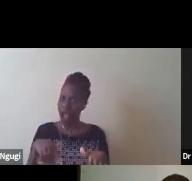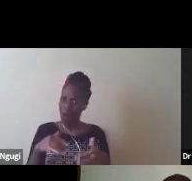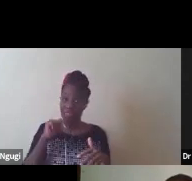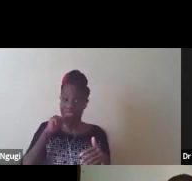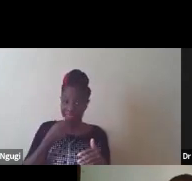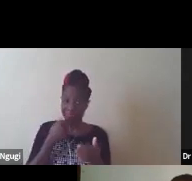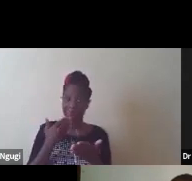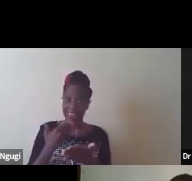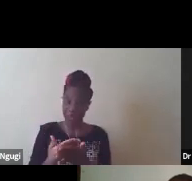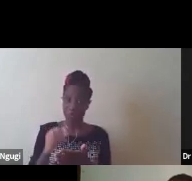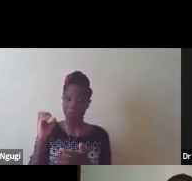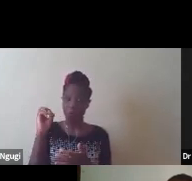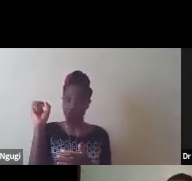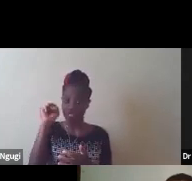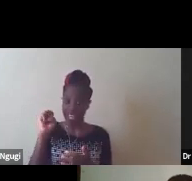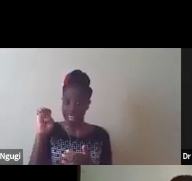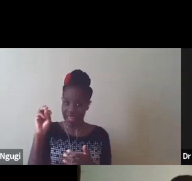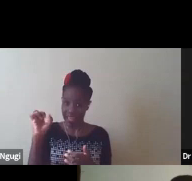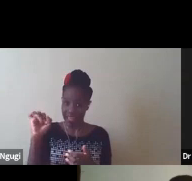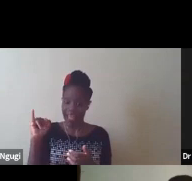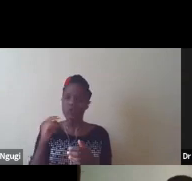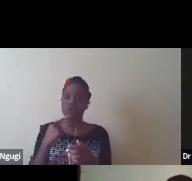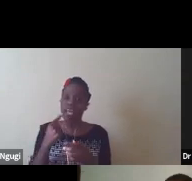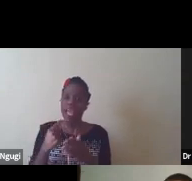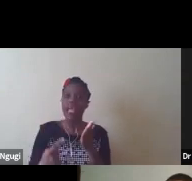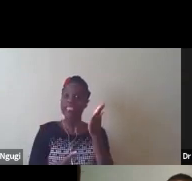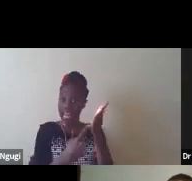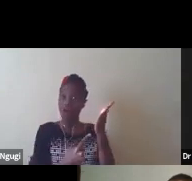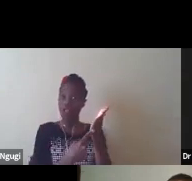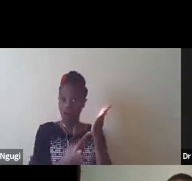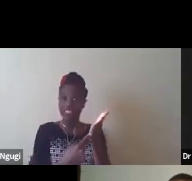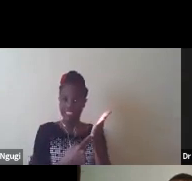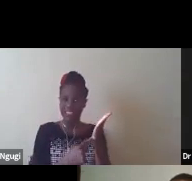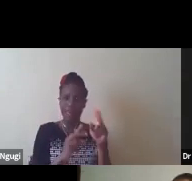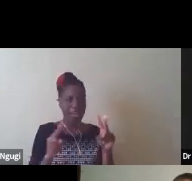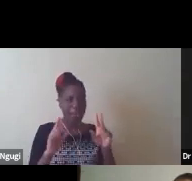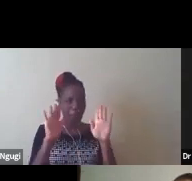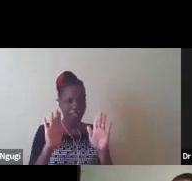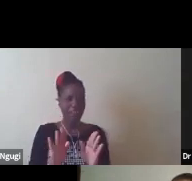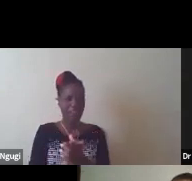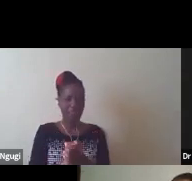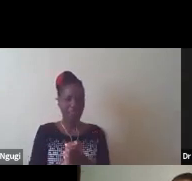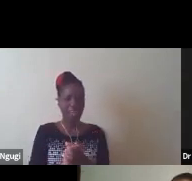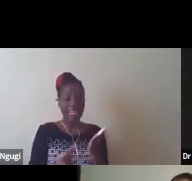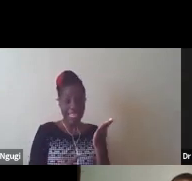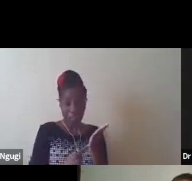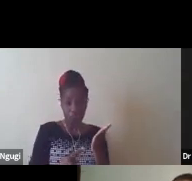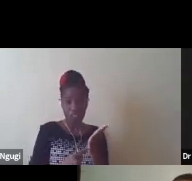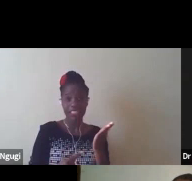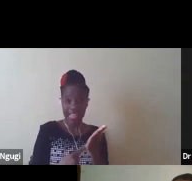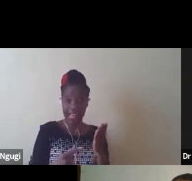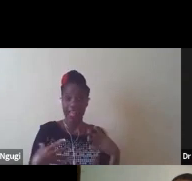mentioned something very key in terms of using telepsychiatry, which is now just embracing technology and making